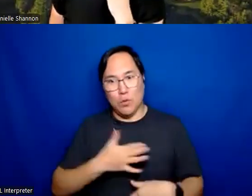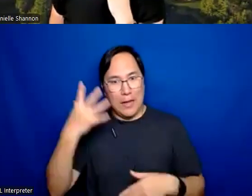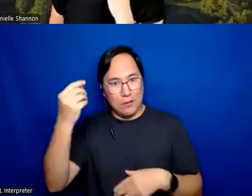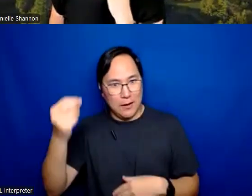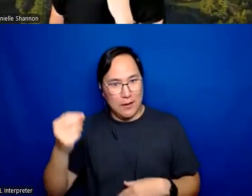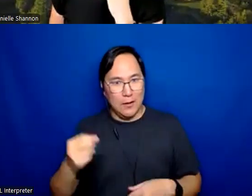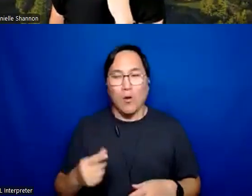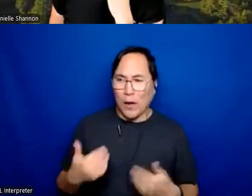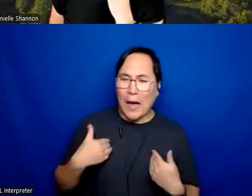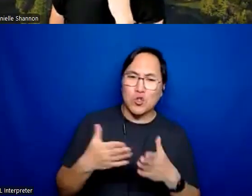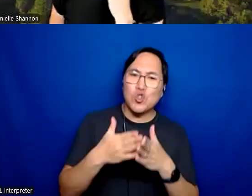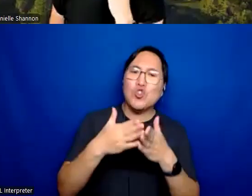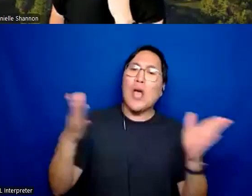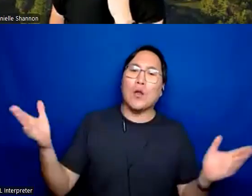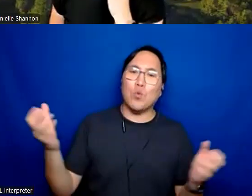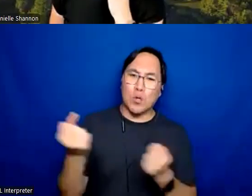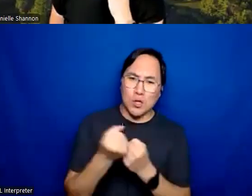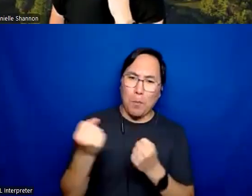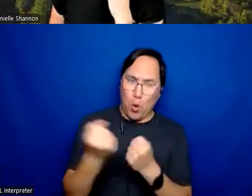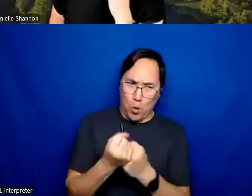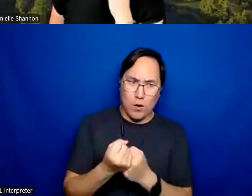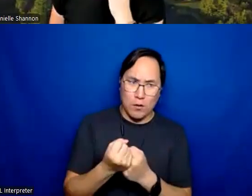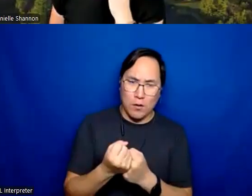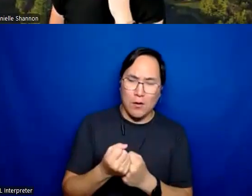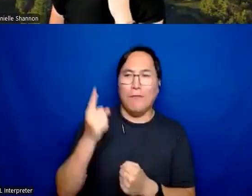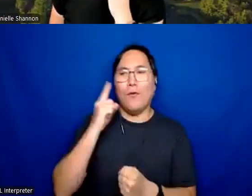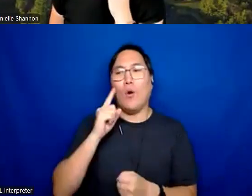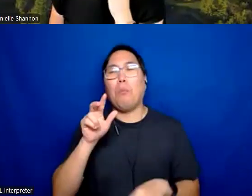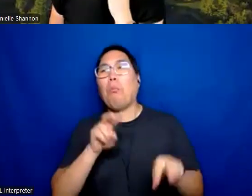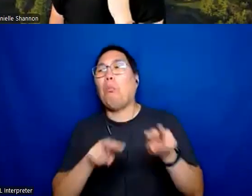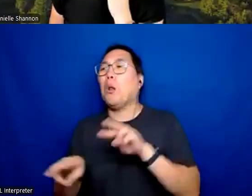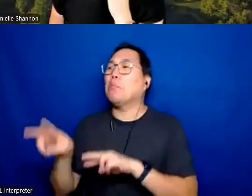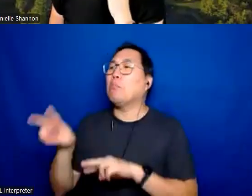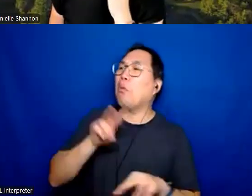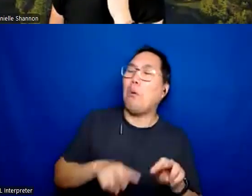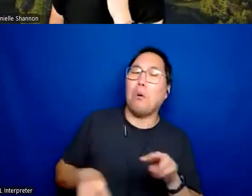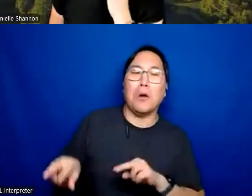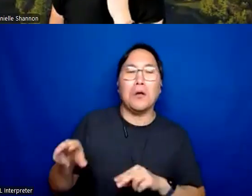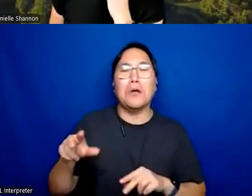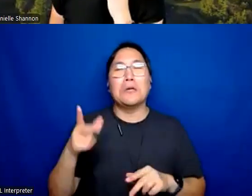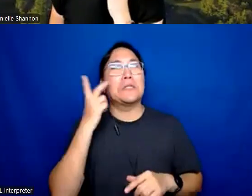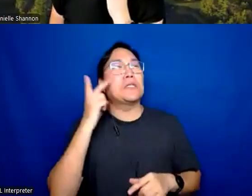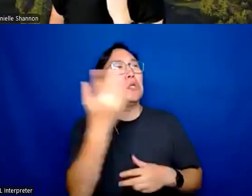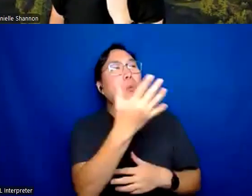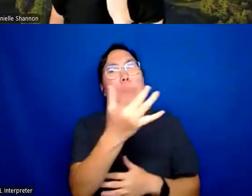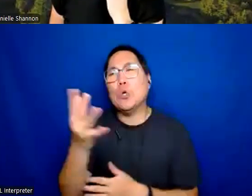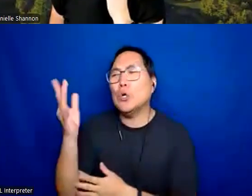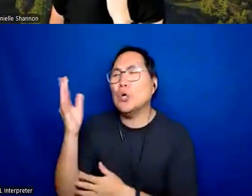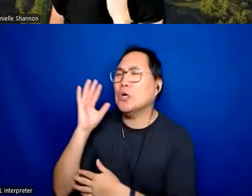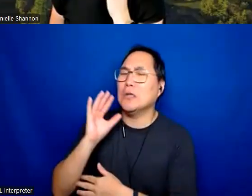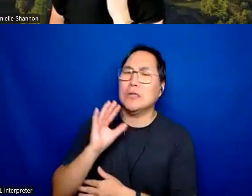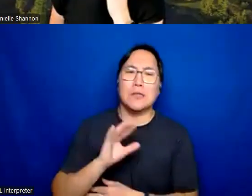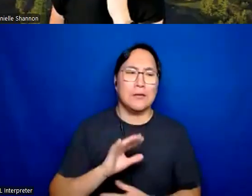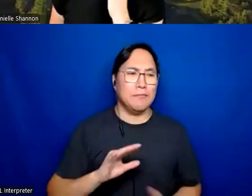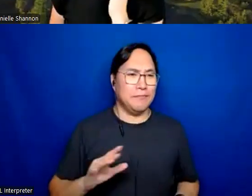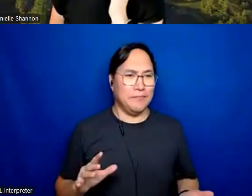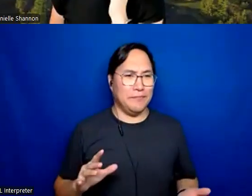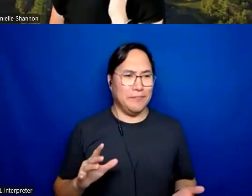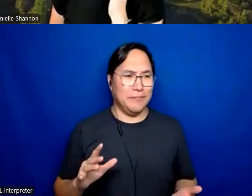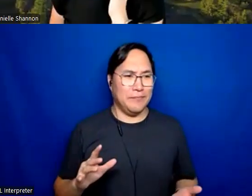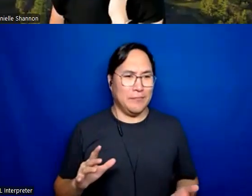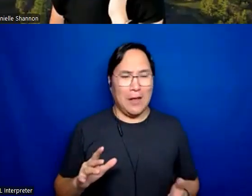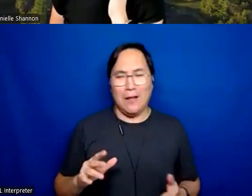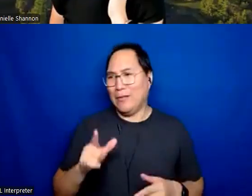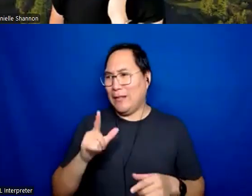general support for exploring the woods, nature, lakes and